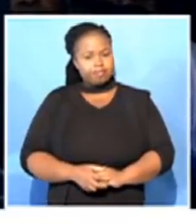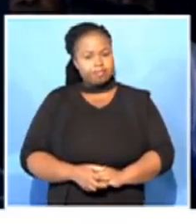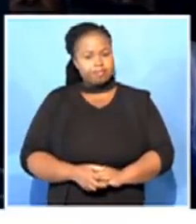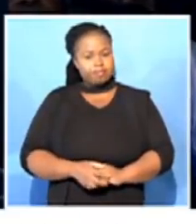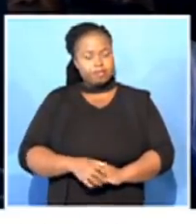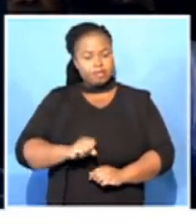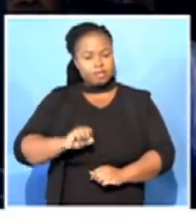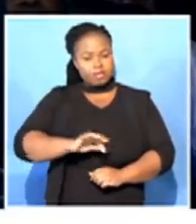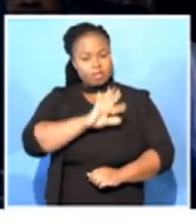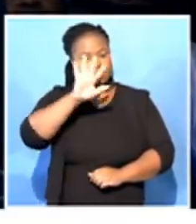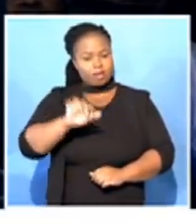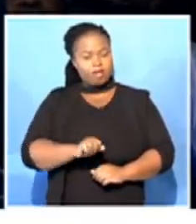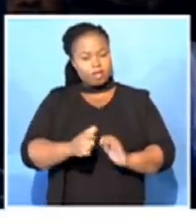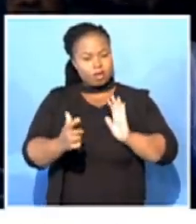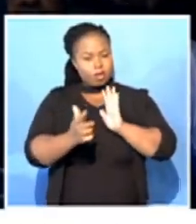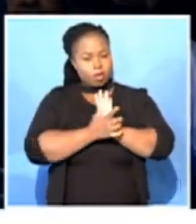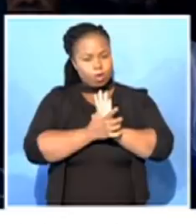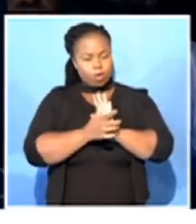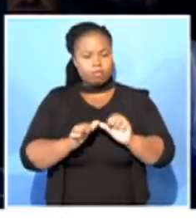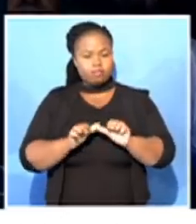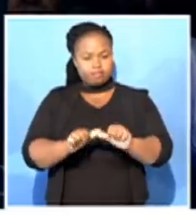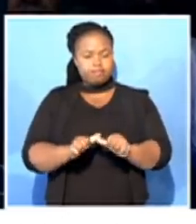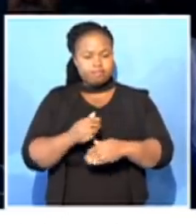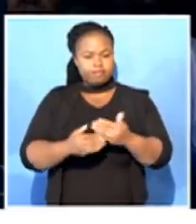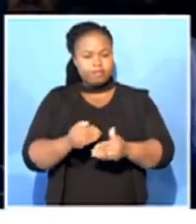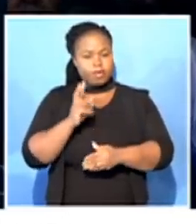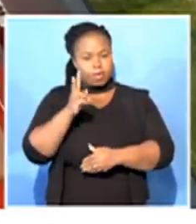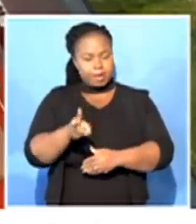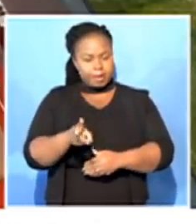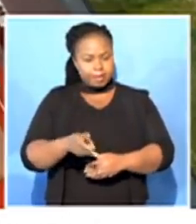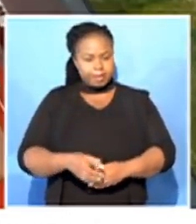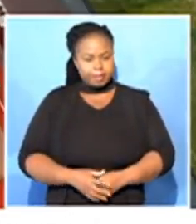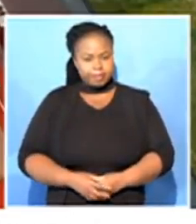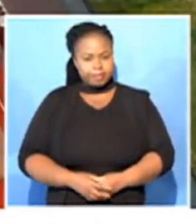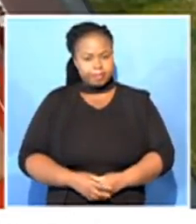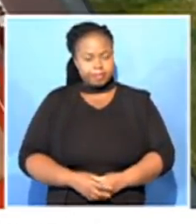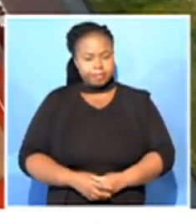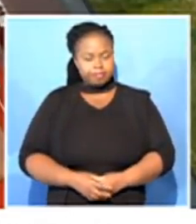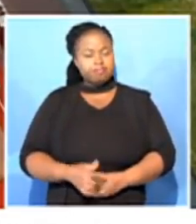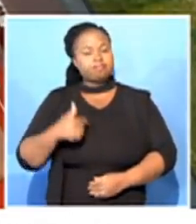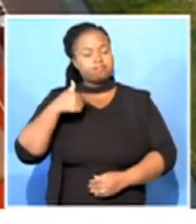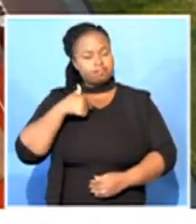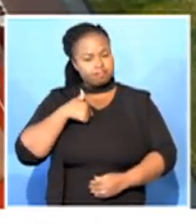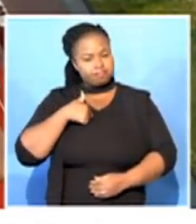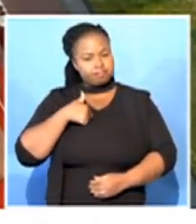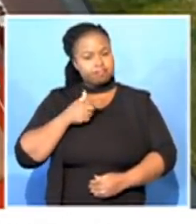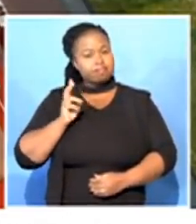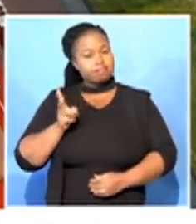of the Republic, and all law of the Republic, and I solemnly,